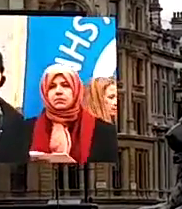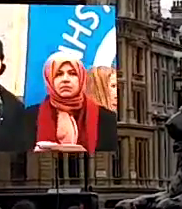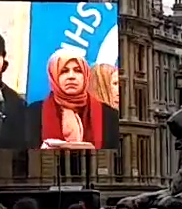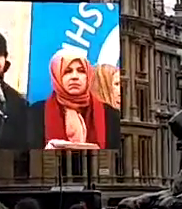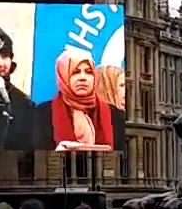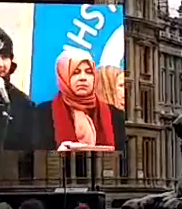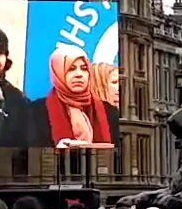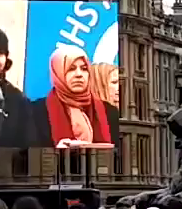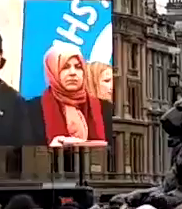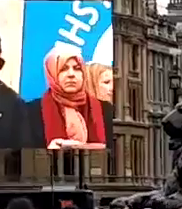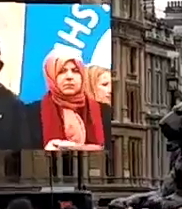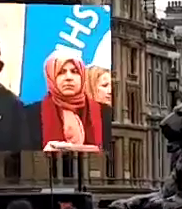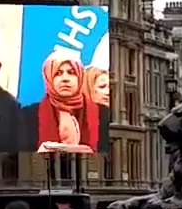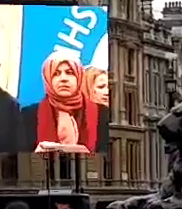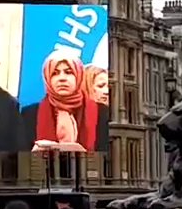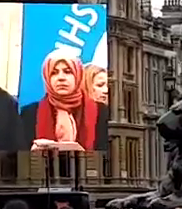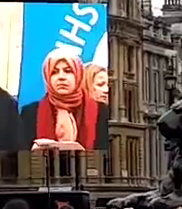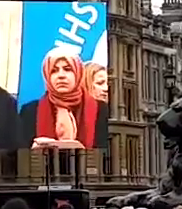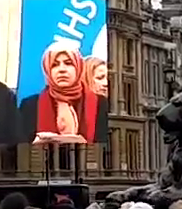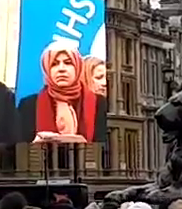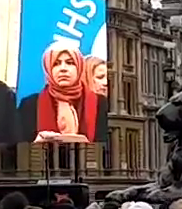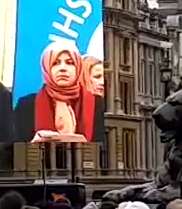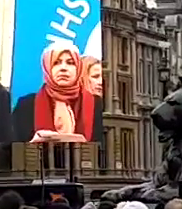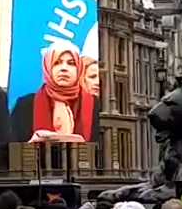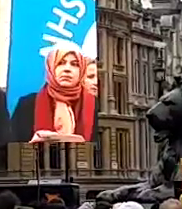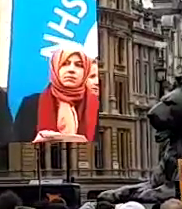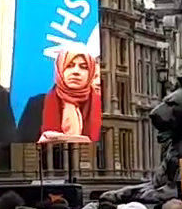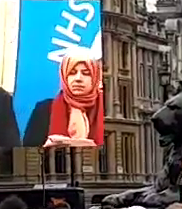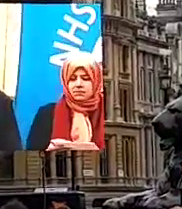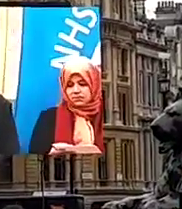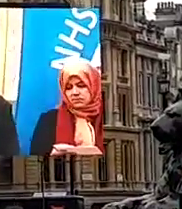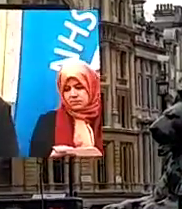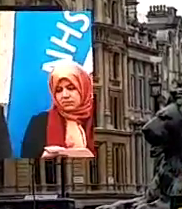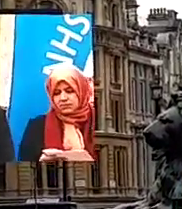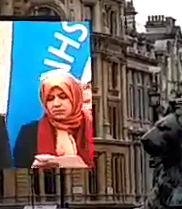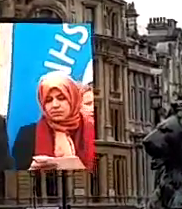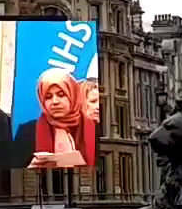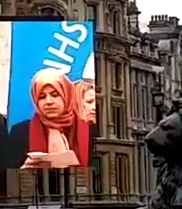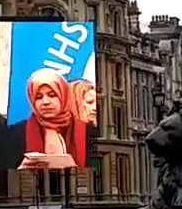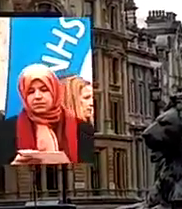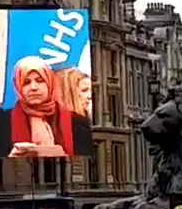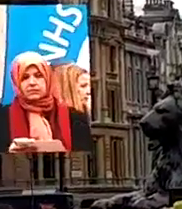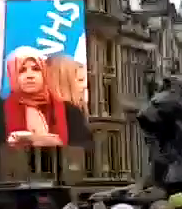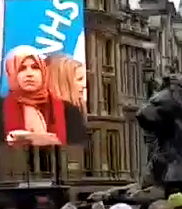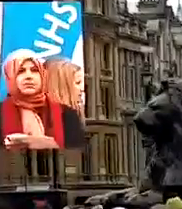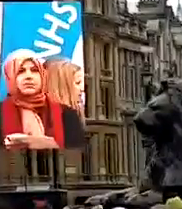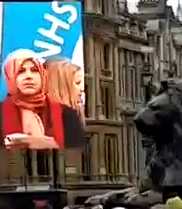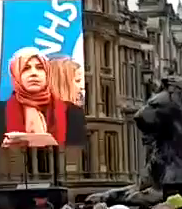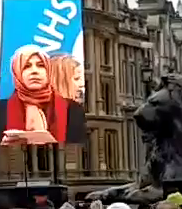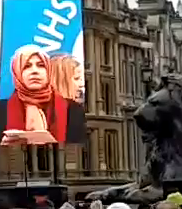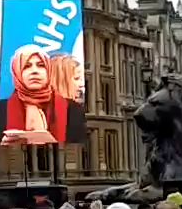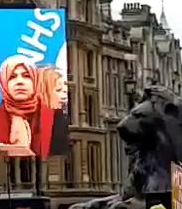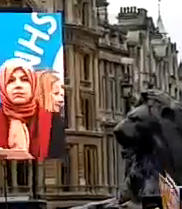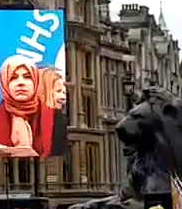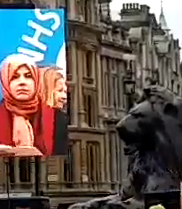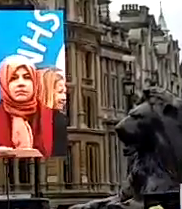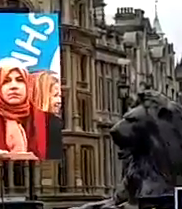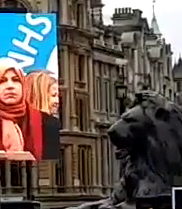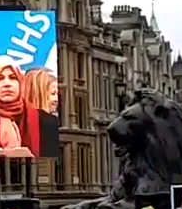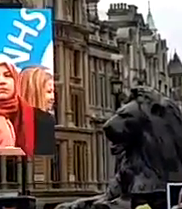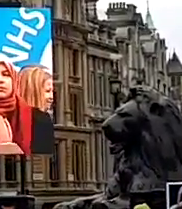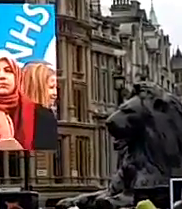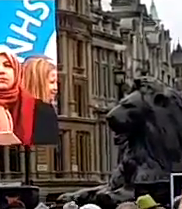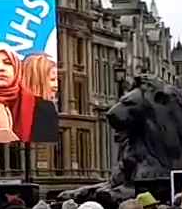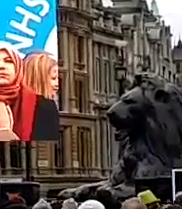But why am I talking about cuts to education at an anti-nuclear demonstration? The fact is that nothing ever happens